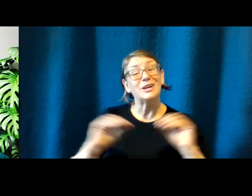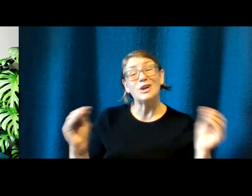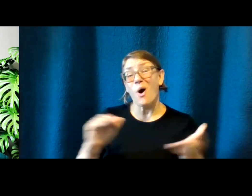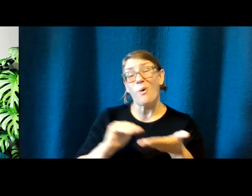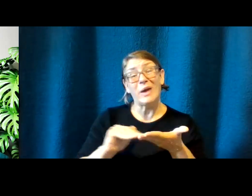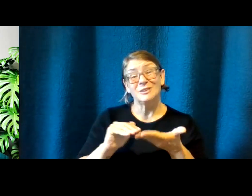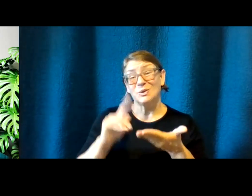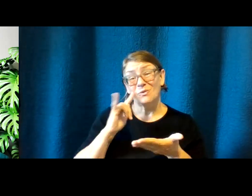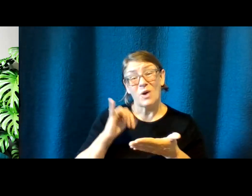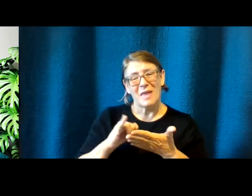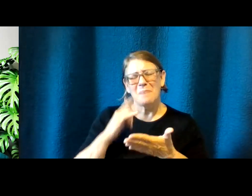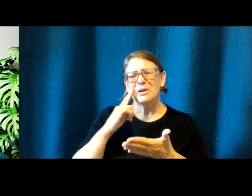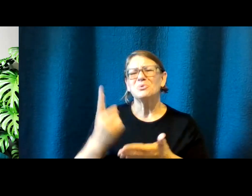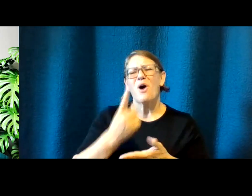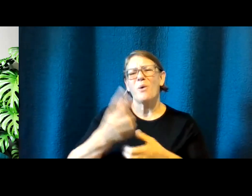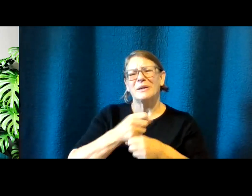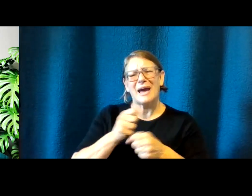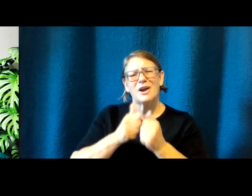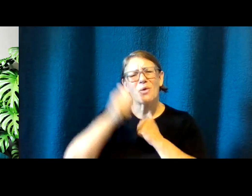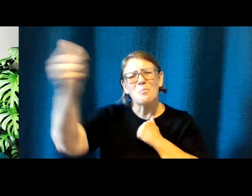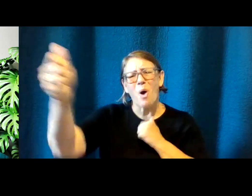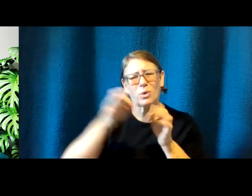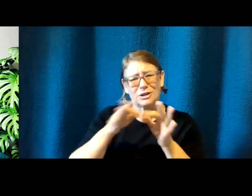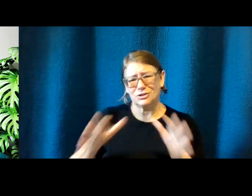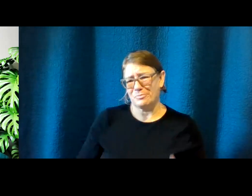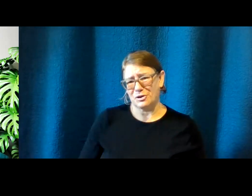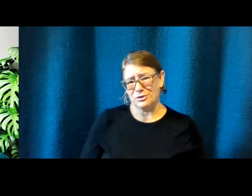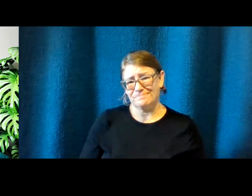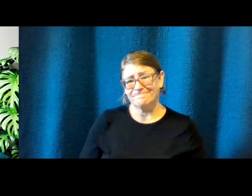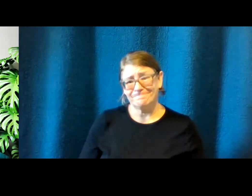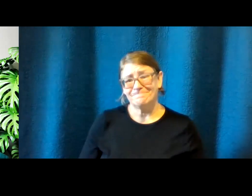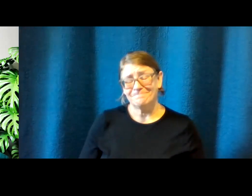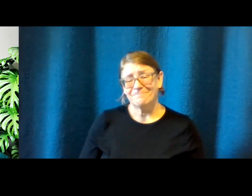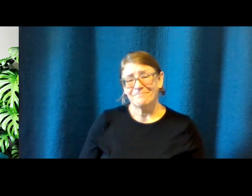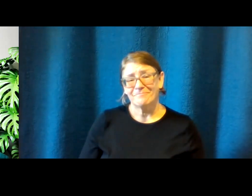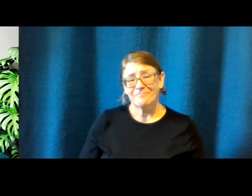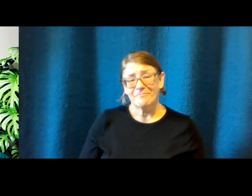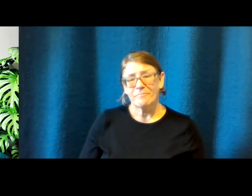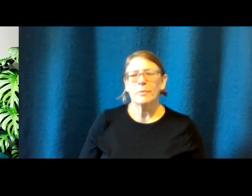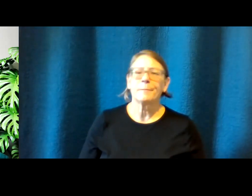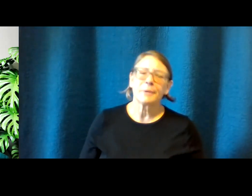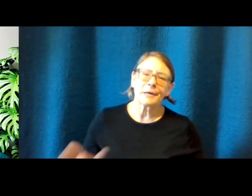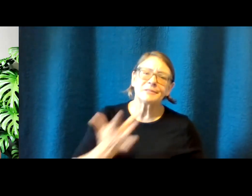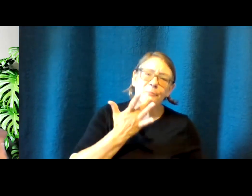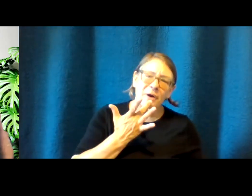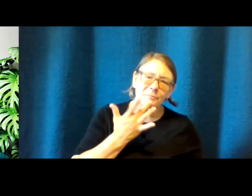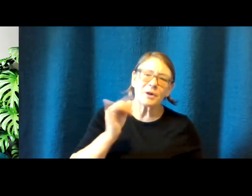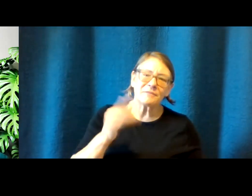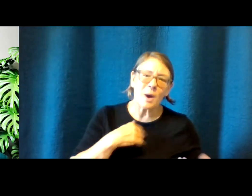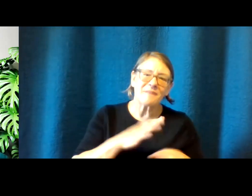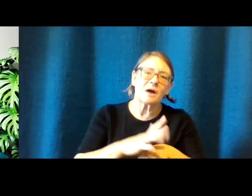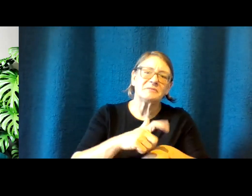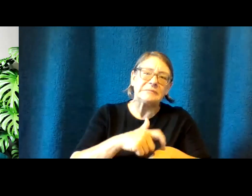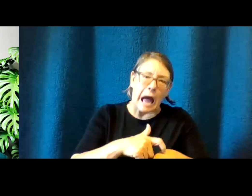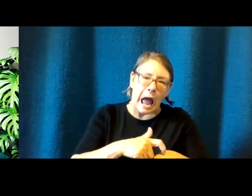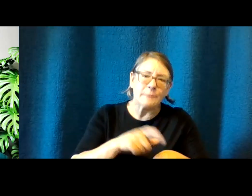for, because you can always get a remote interpreter. It's preferably, if we have the time, you give the time notice,